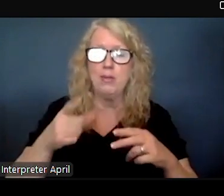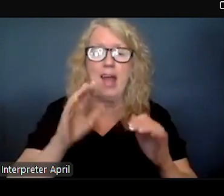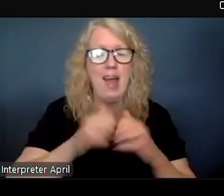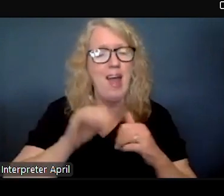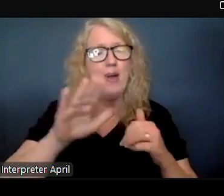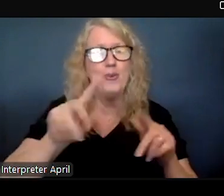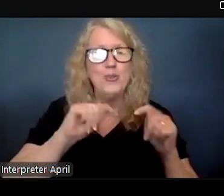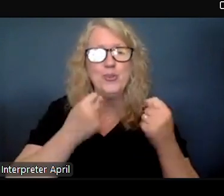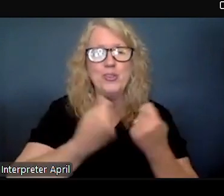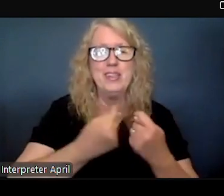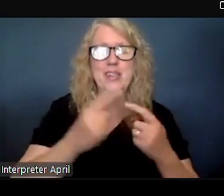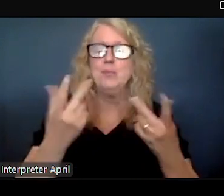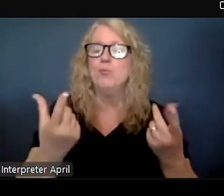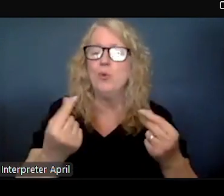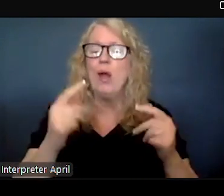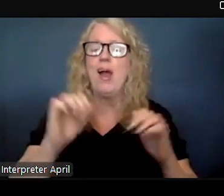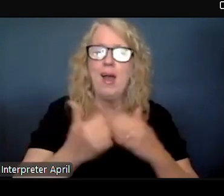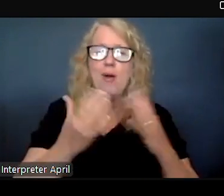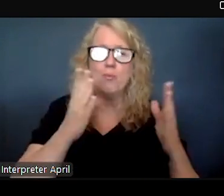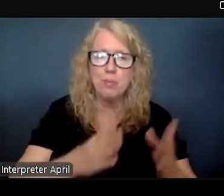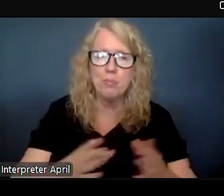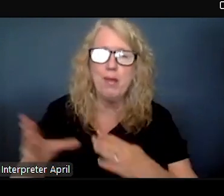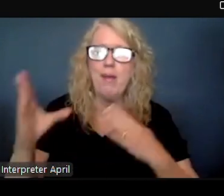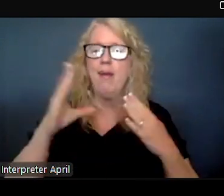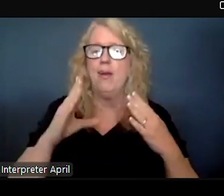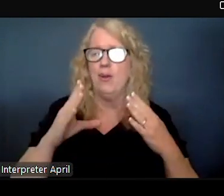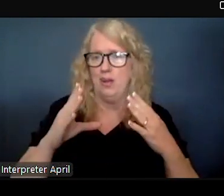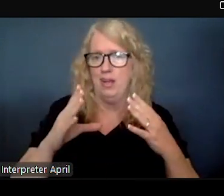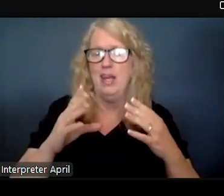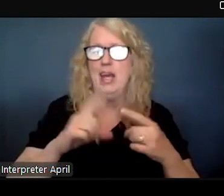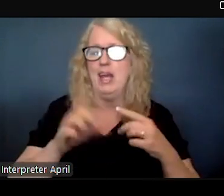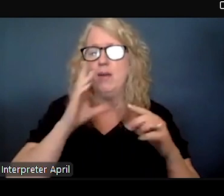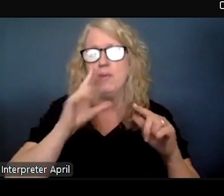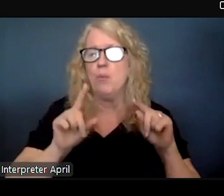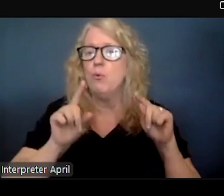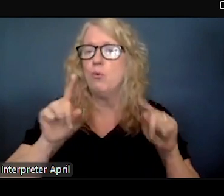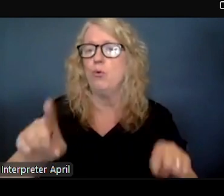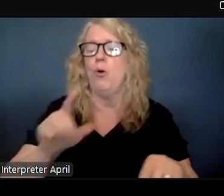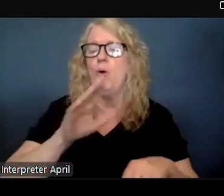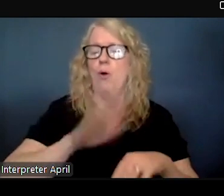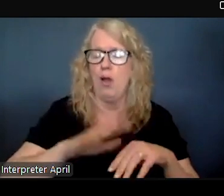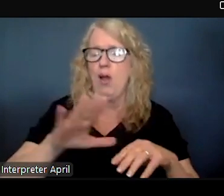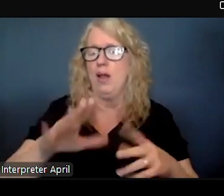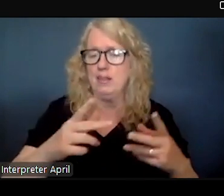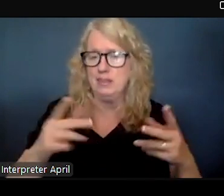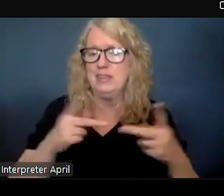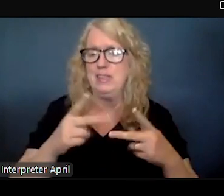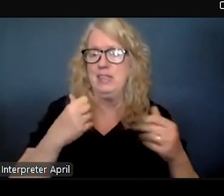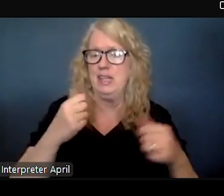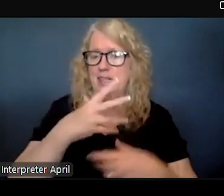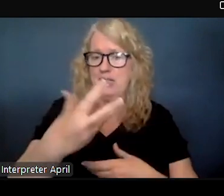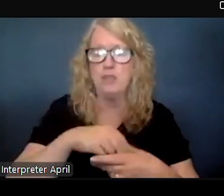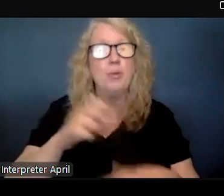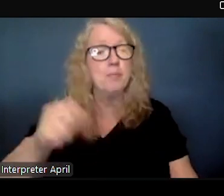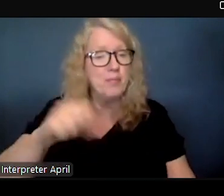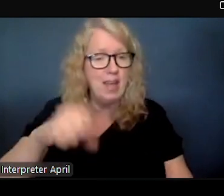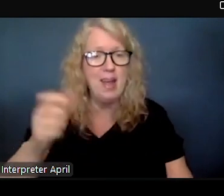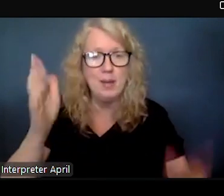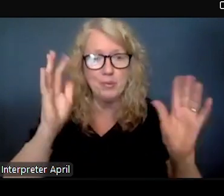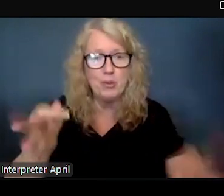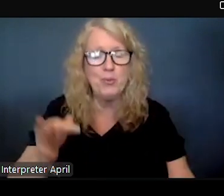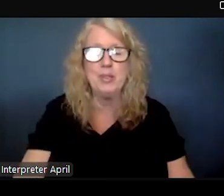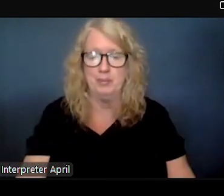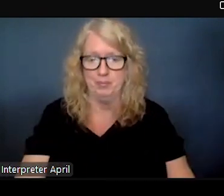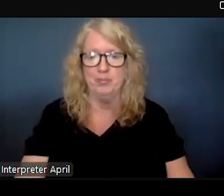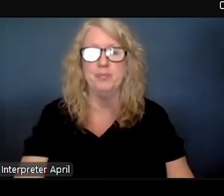your team prepares to go out and on scene engagement? Mhm. Absolutely.